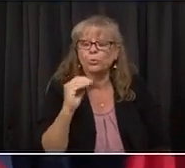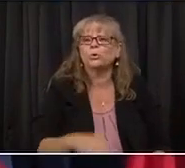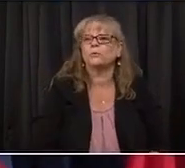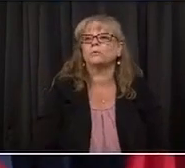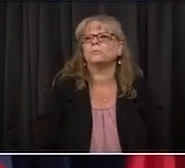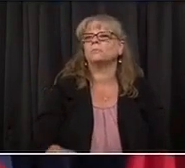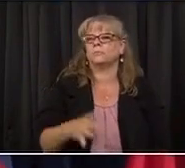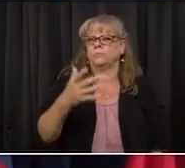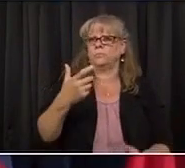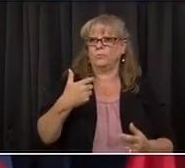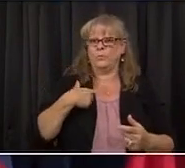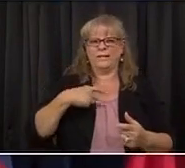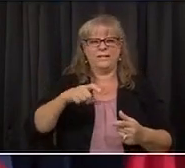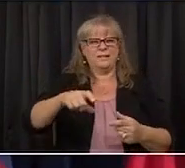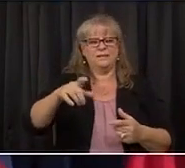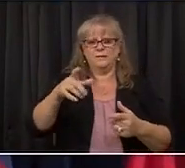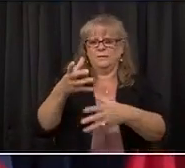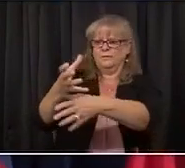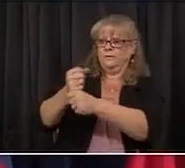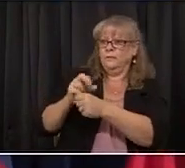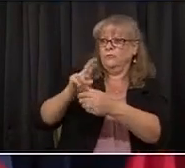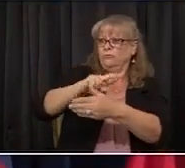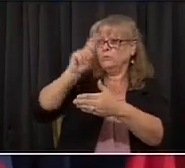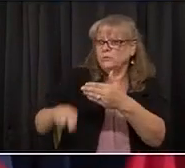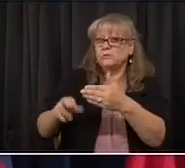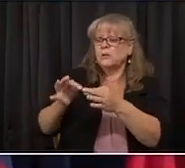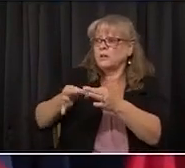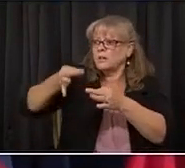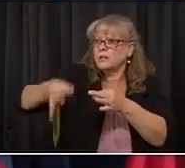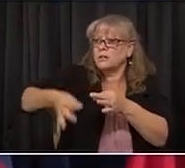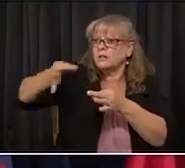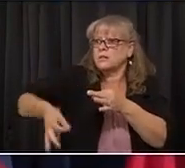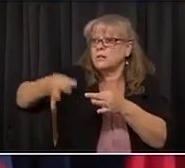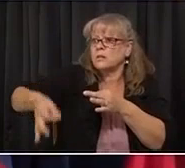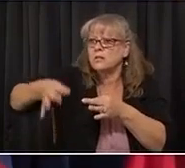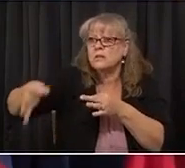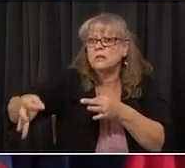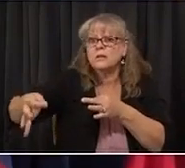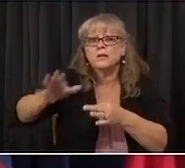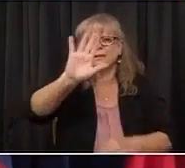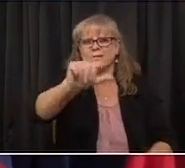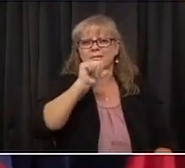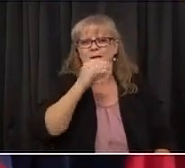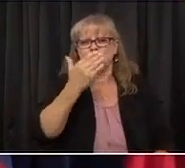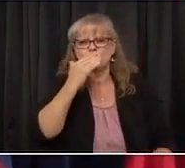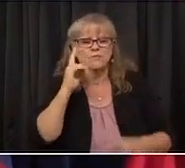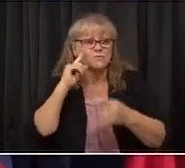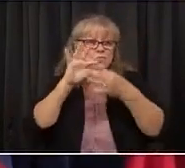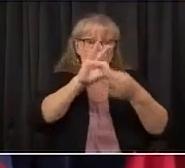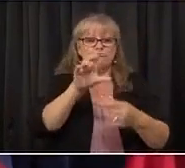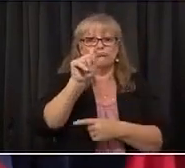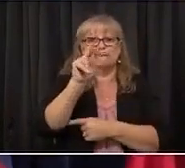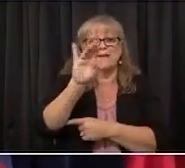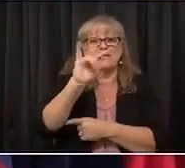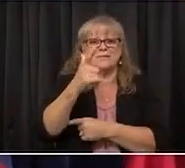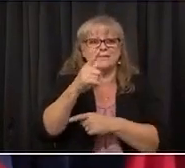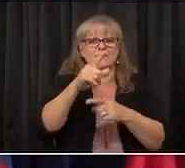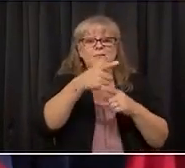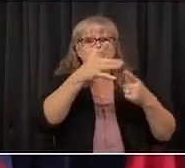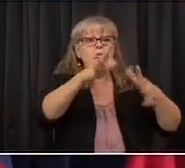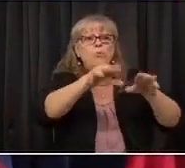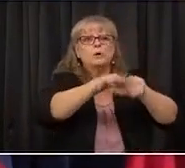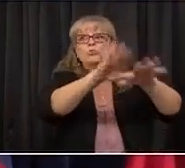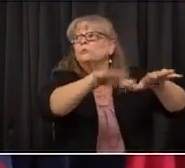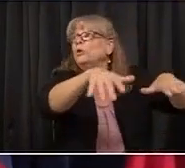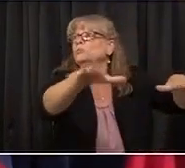that far away. It's too late to do contact tracing, and it's already spread. And that's why we as Colorado are going to be